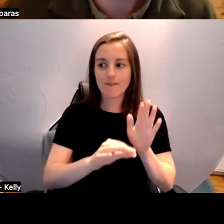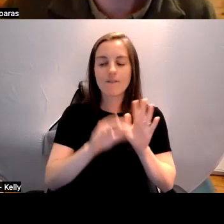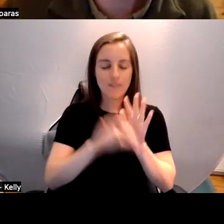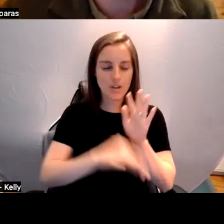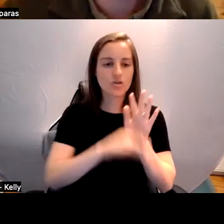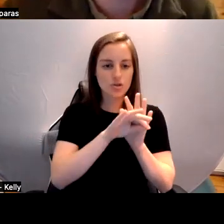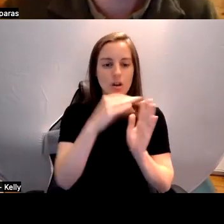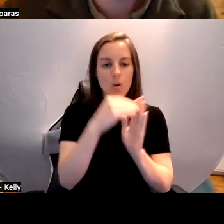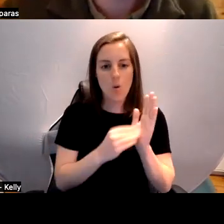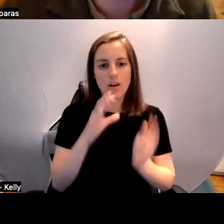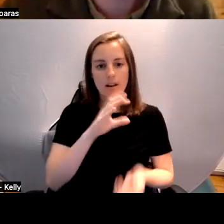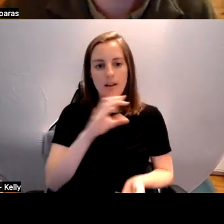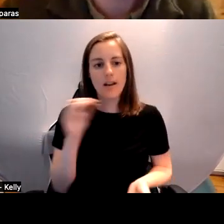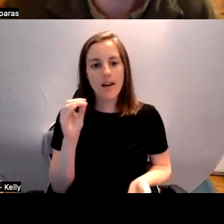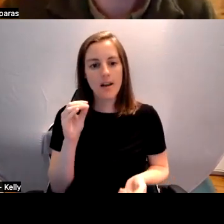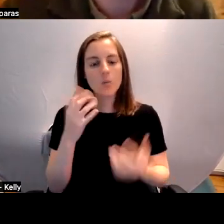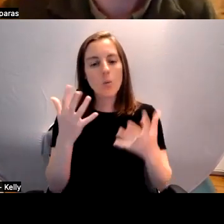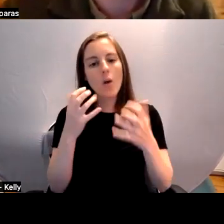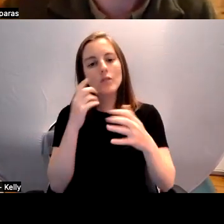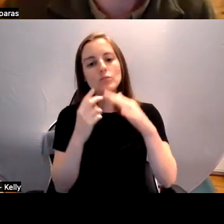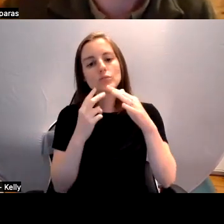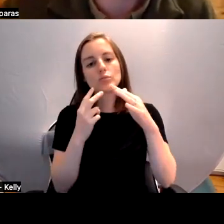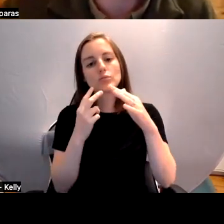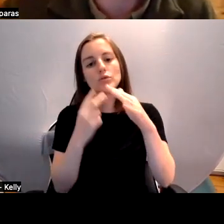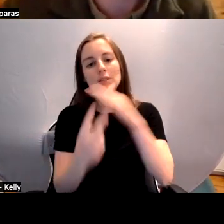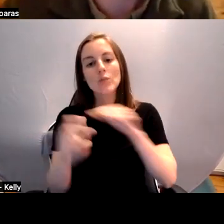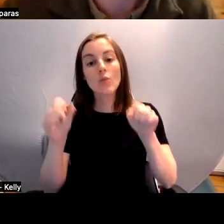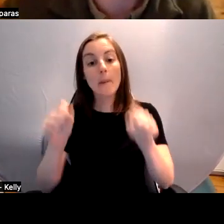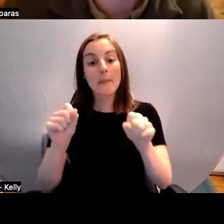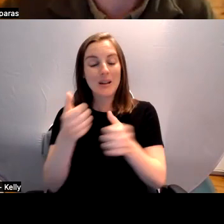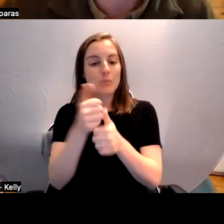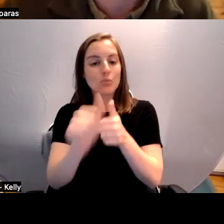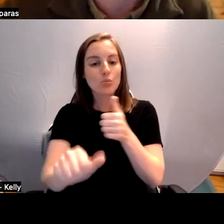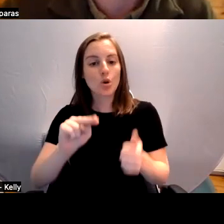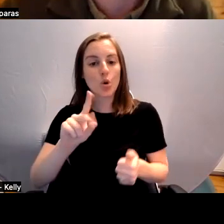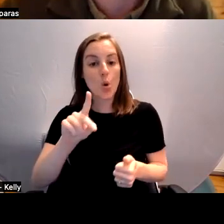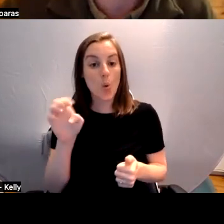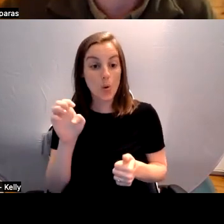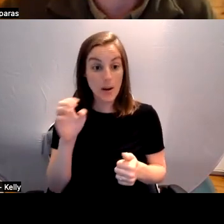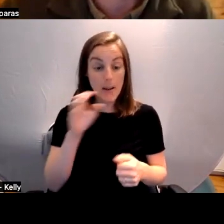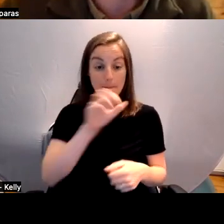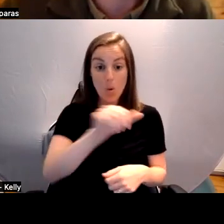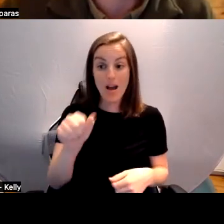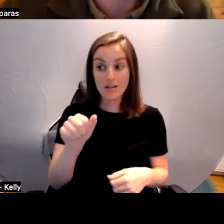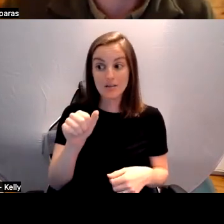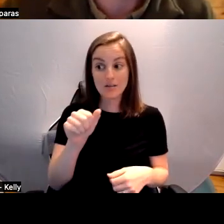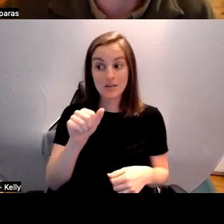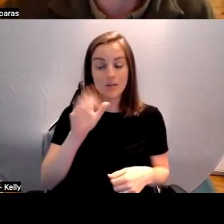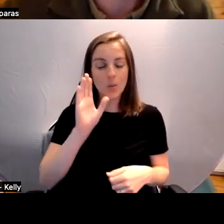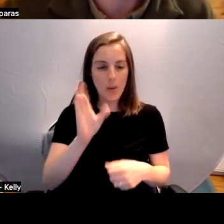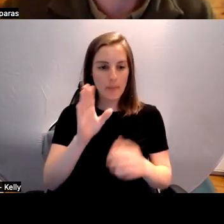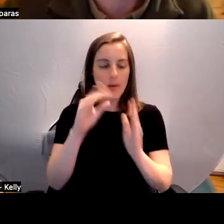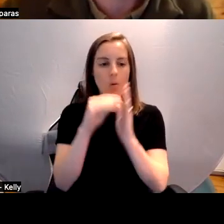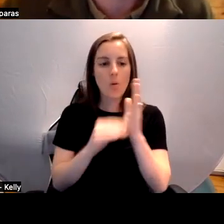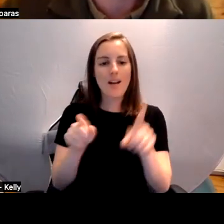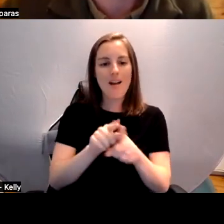we want to predict these probability distributions per node given the rest of the amino acids. So amino acids will be encoded as nodes, that some